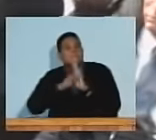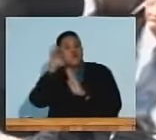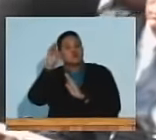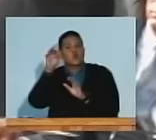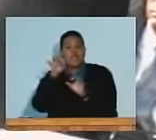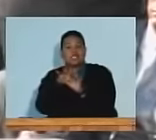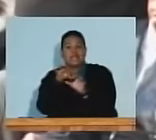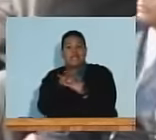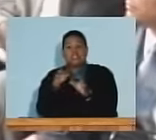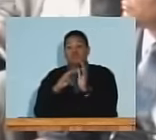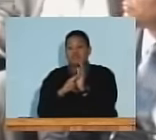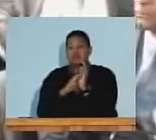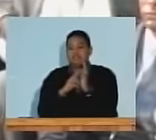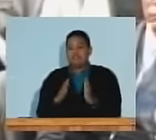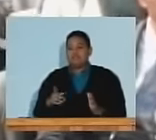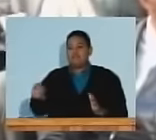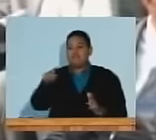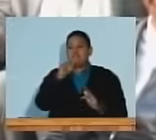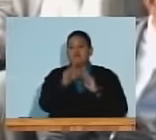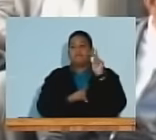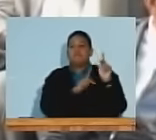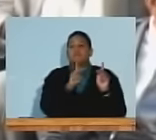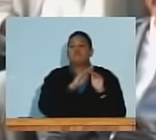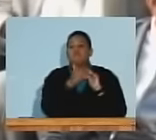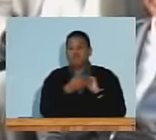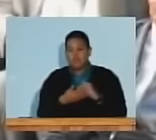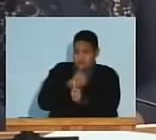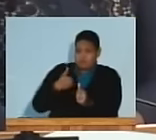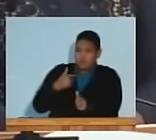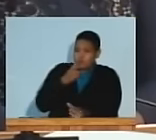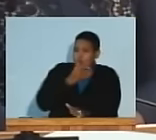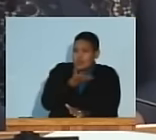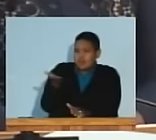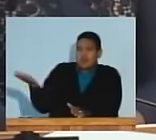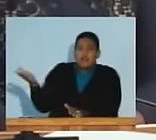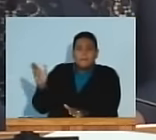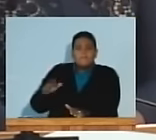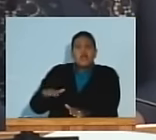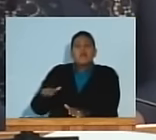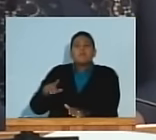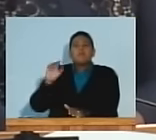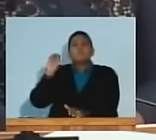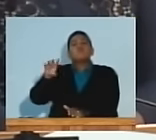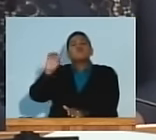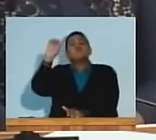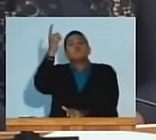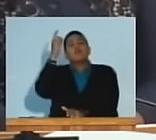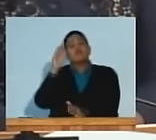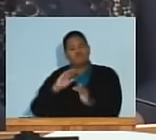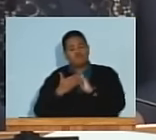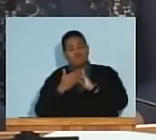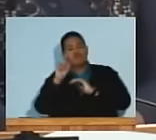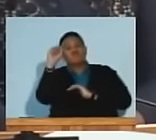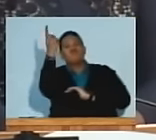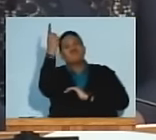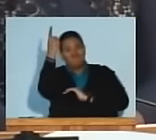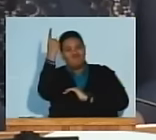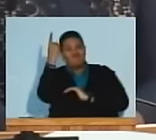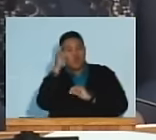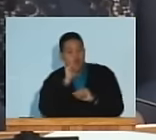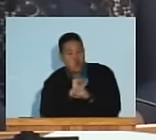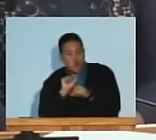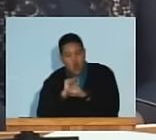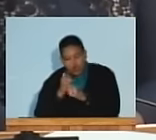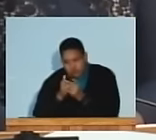elected representatives of the people of Jamaica. Let us put Jamaica first and work together